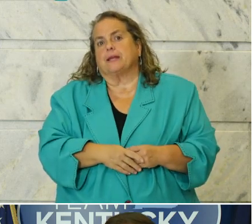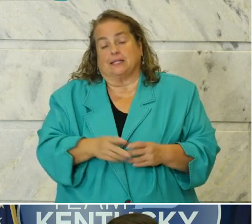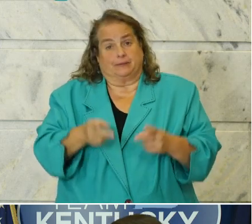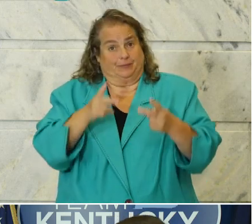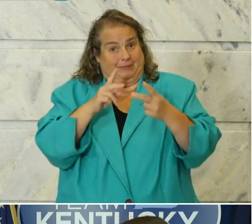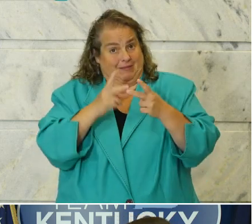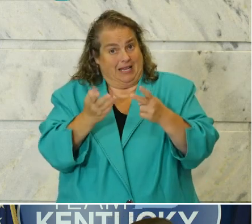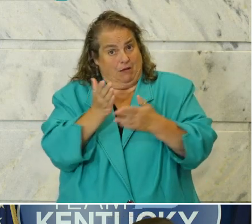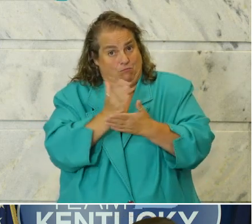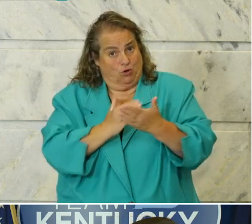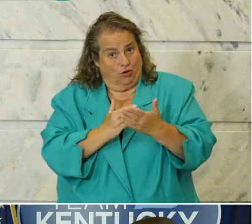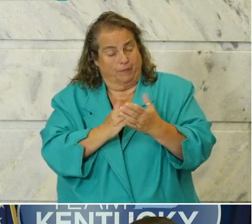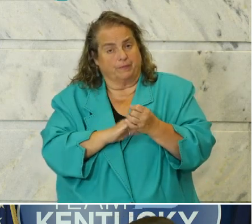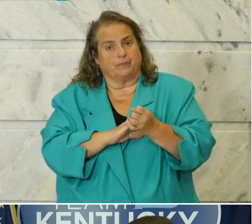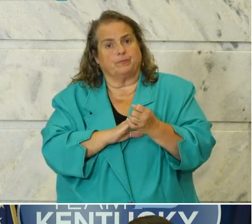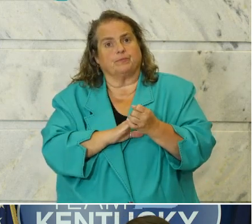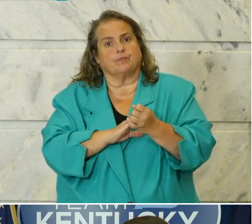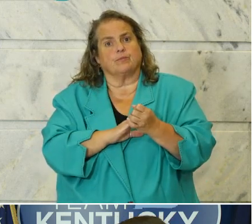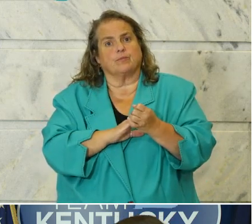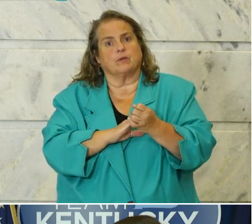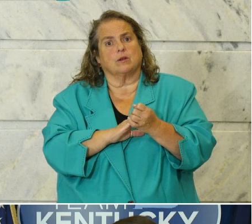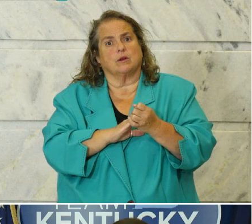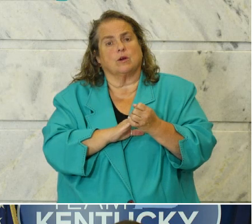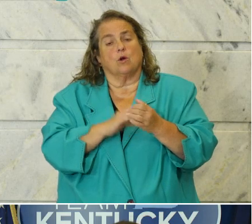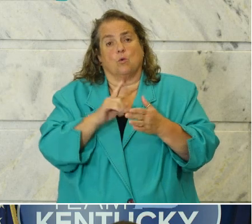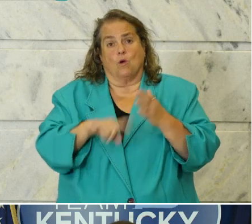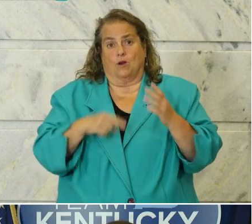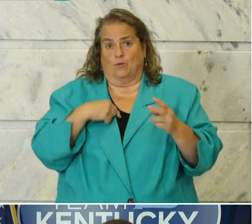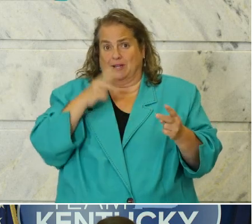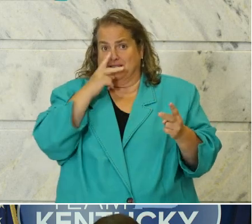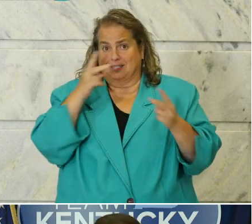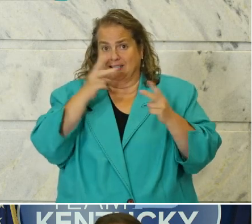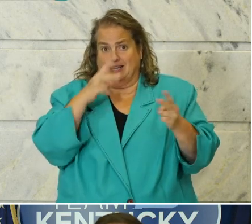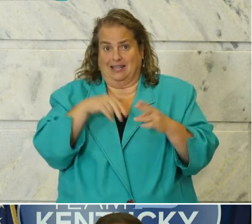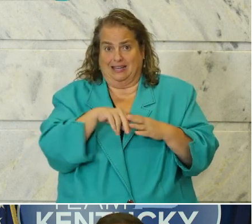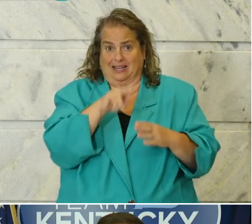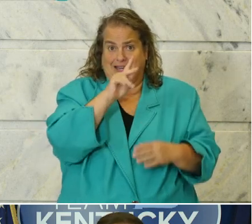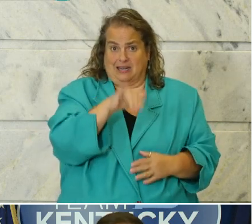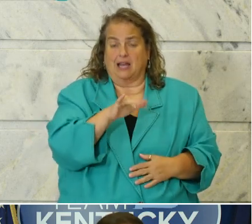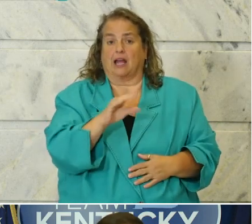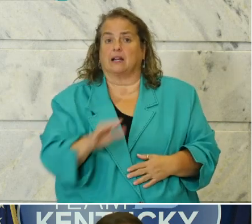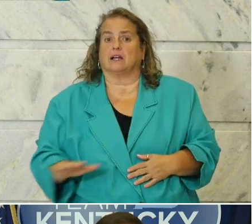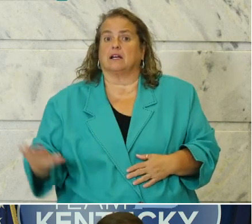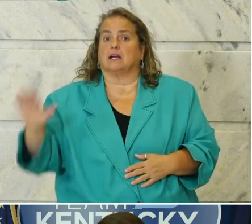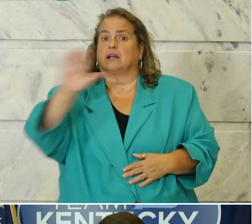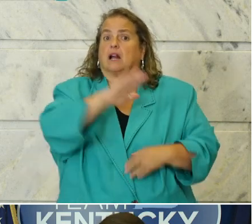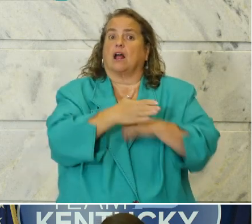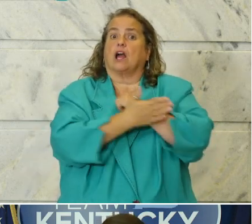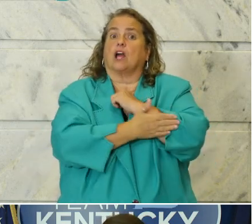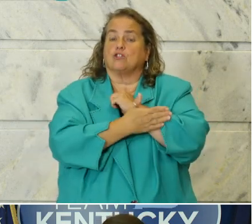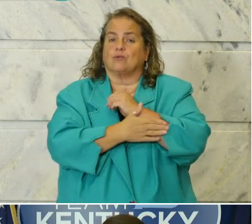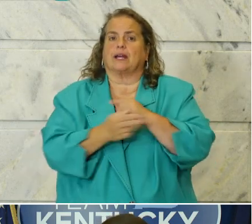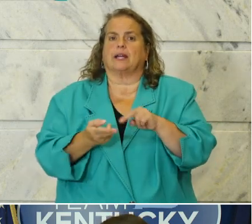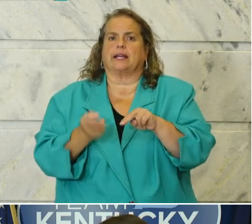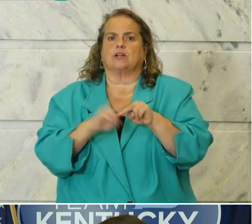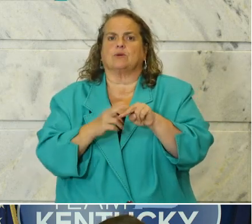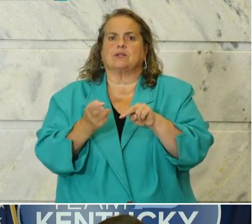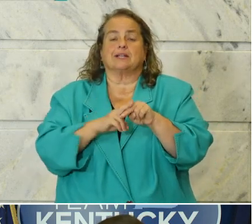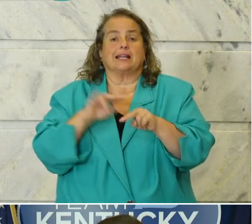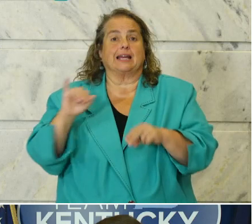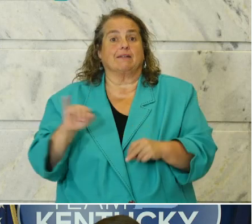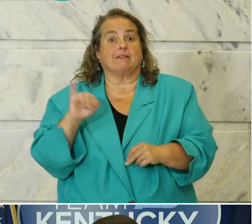Second piece is what we are seeing in Kentucky and across the country, an increase in infections in our